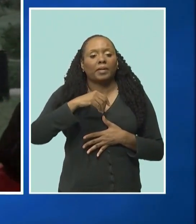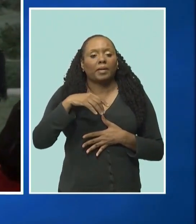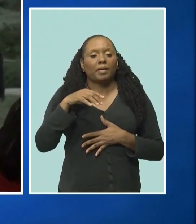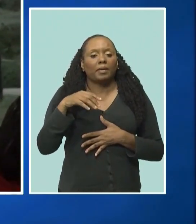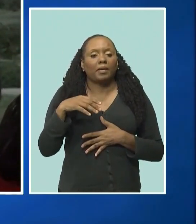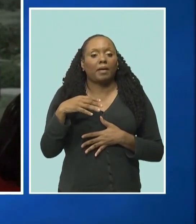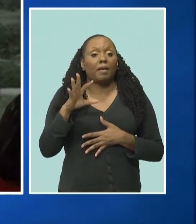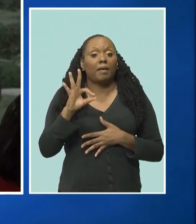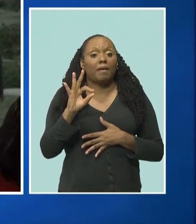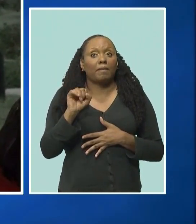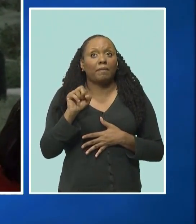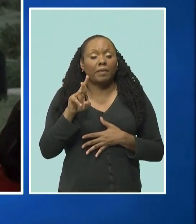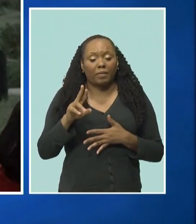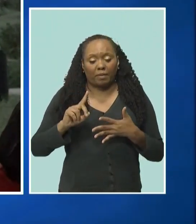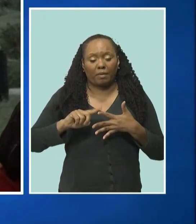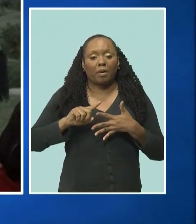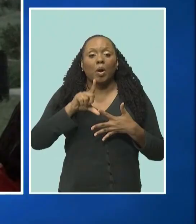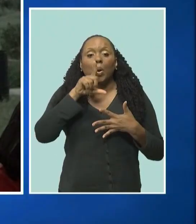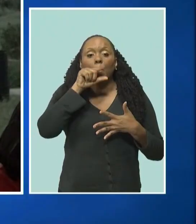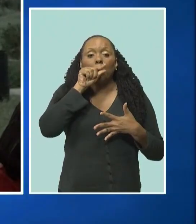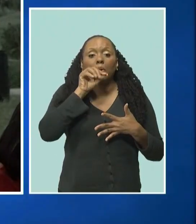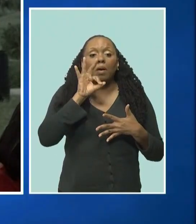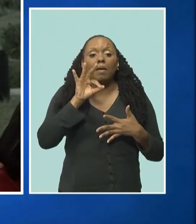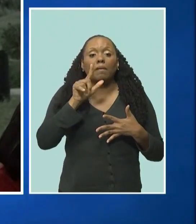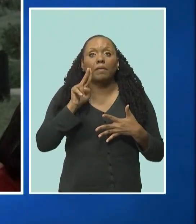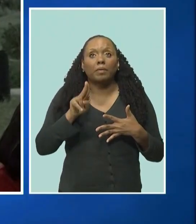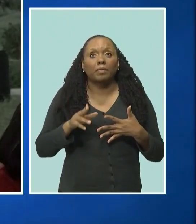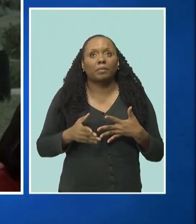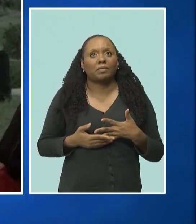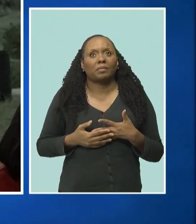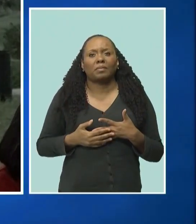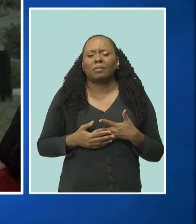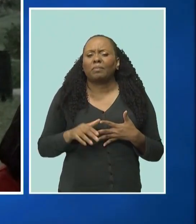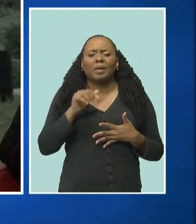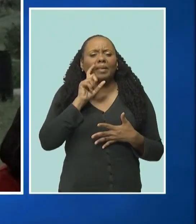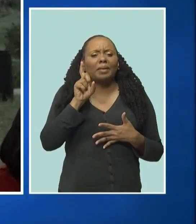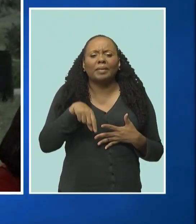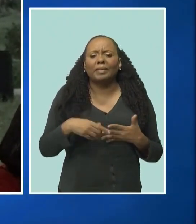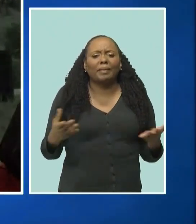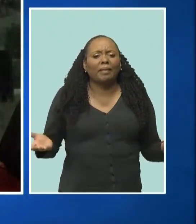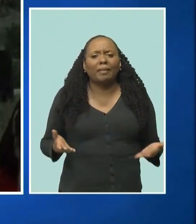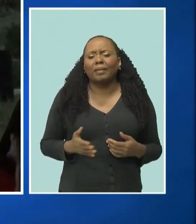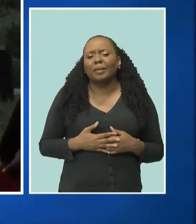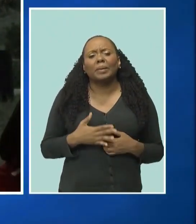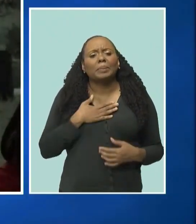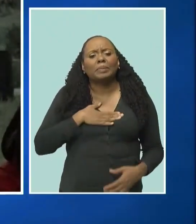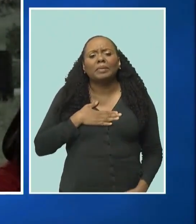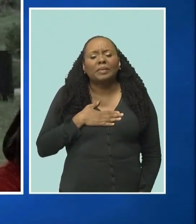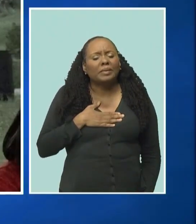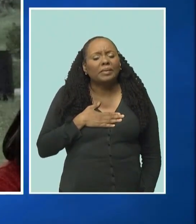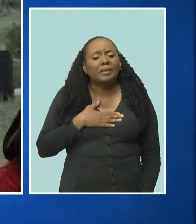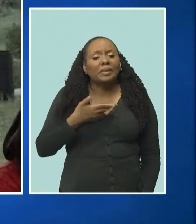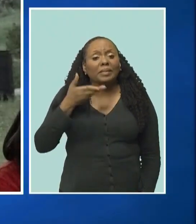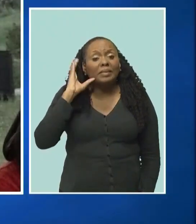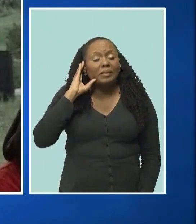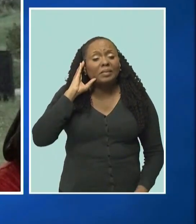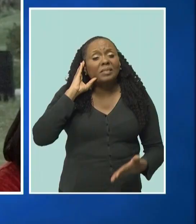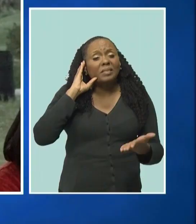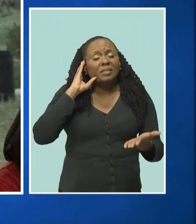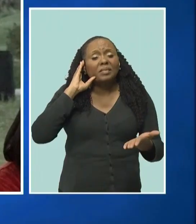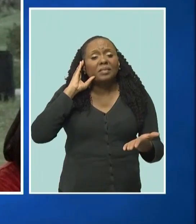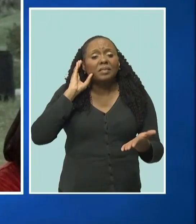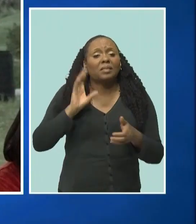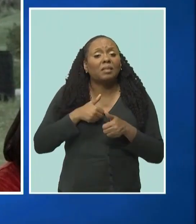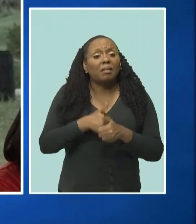We're battling bird flu. We don't need it here. I beg all of you, please listen. Follow